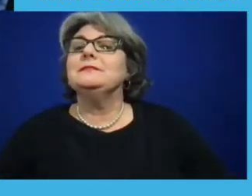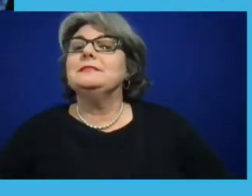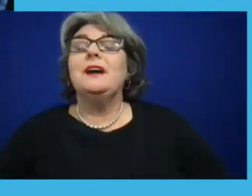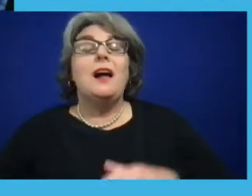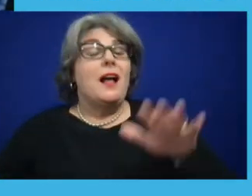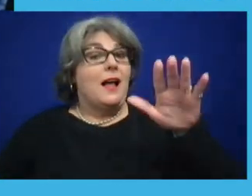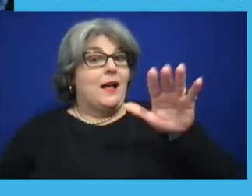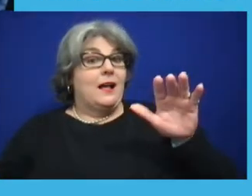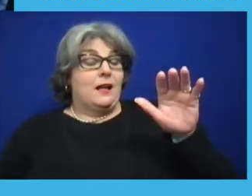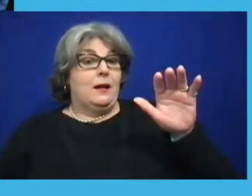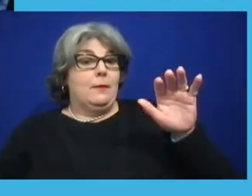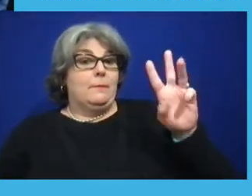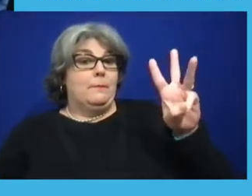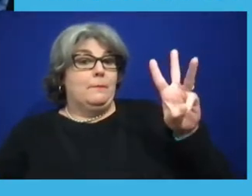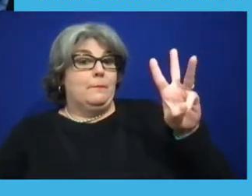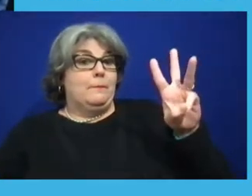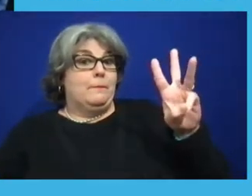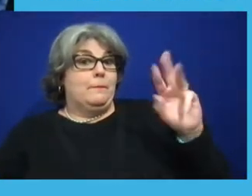But here's the question.